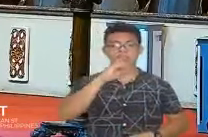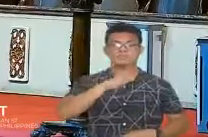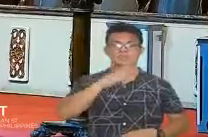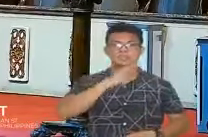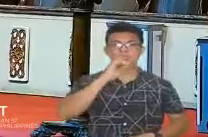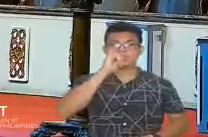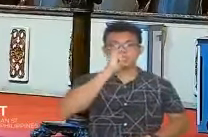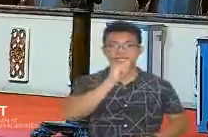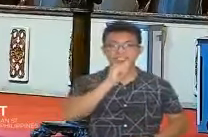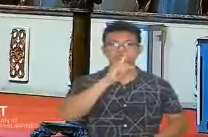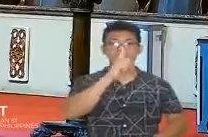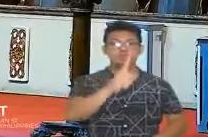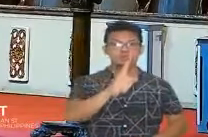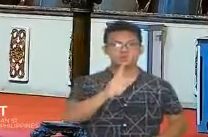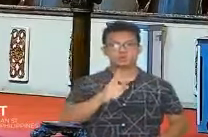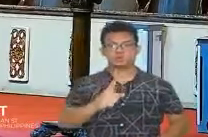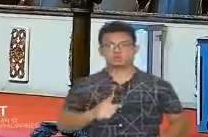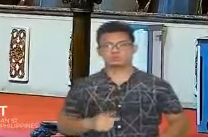ngayon singing.